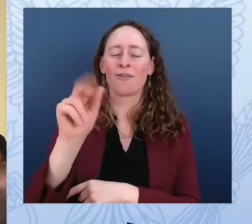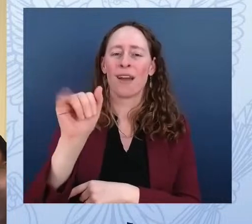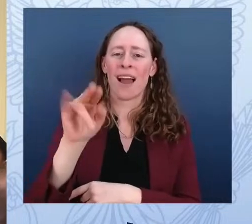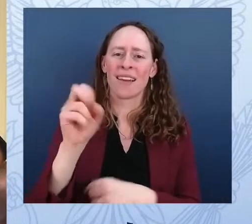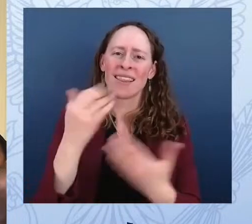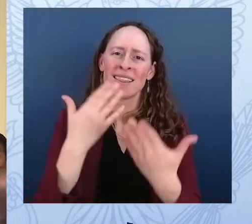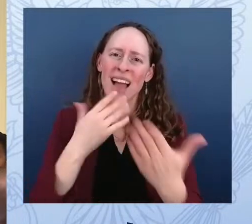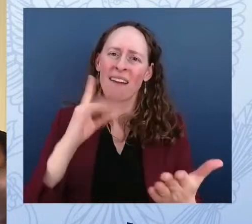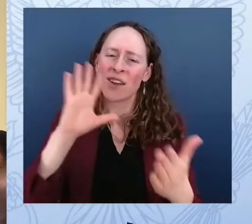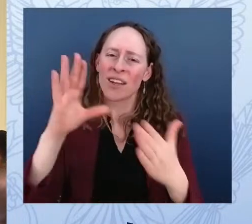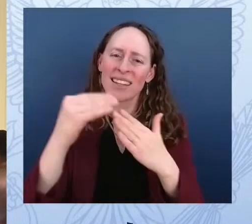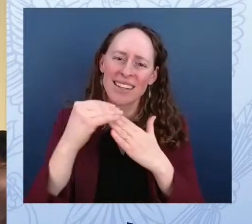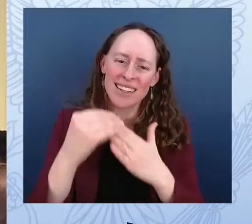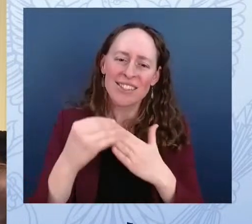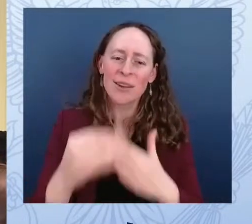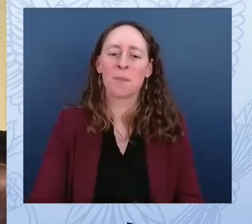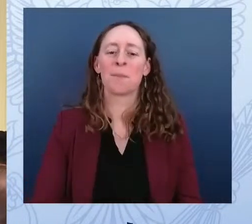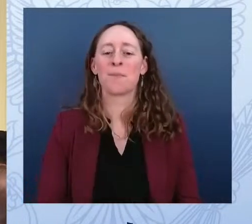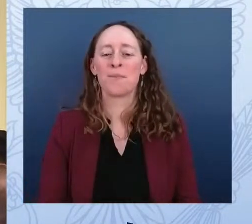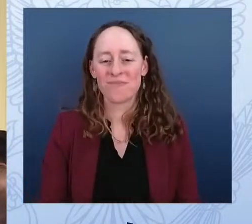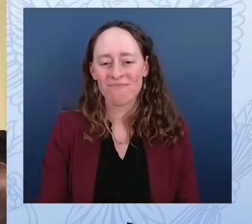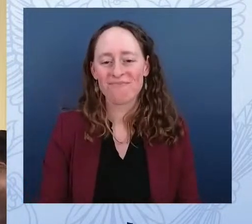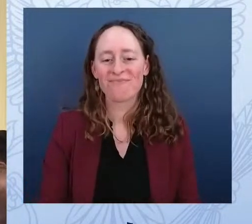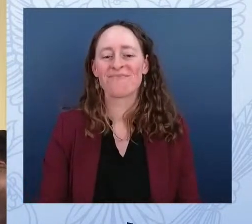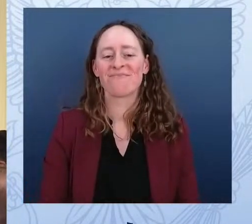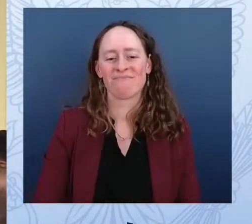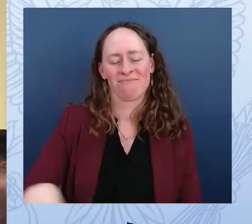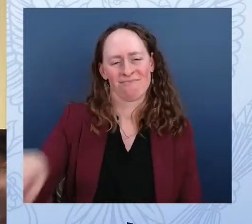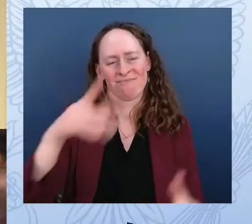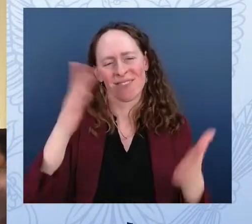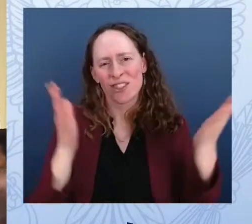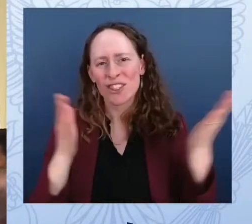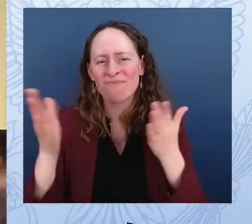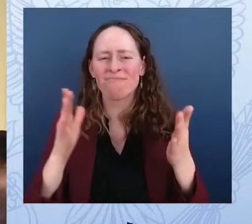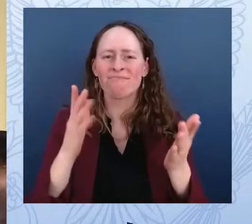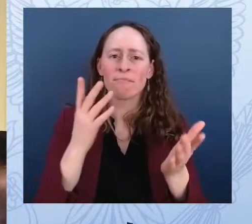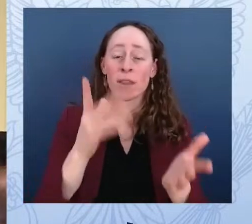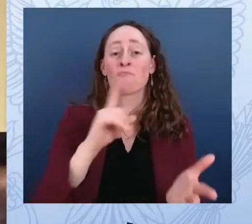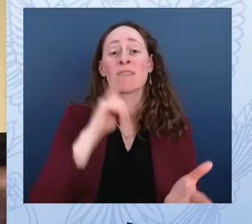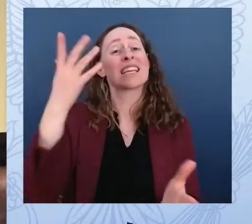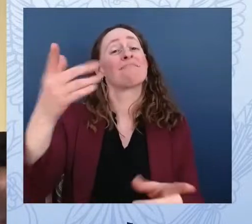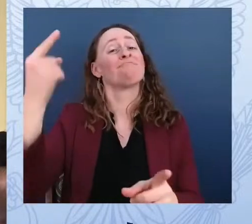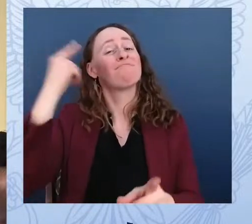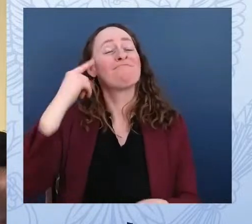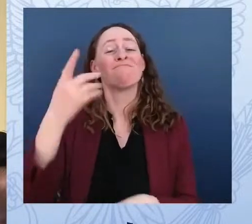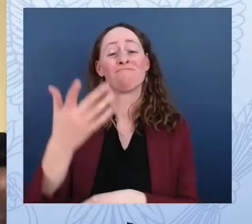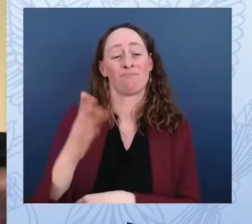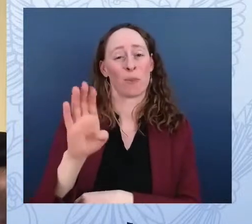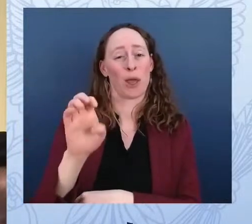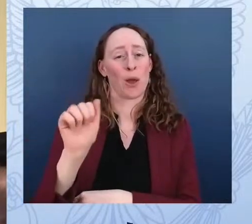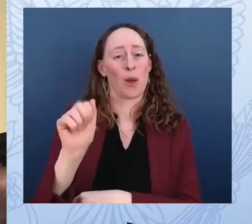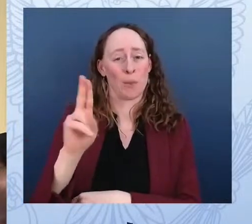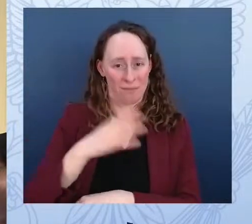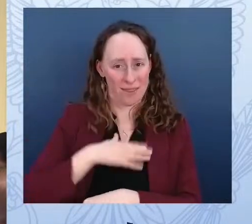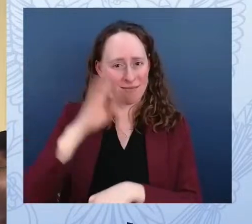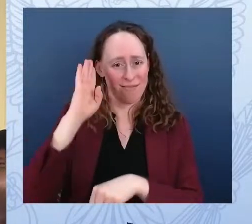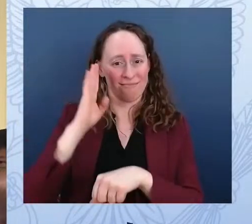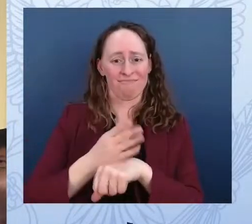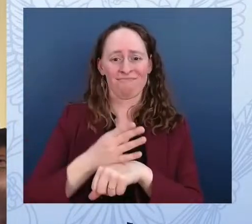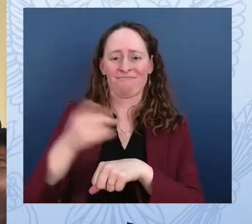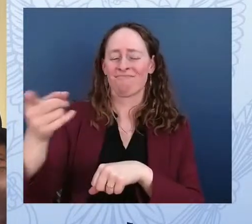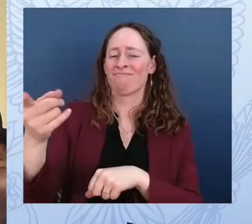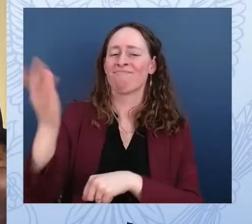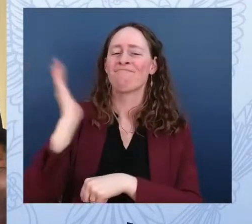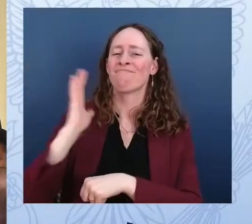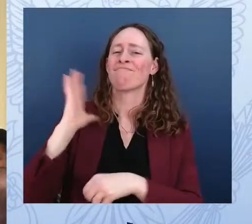son Bo was a major in the Delaware Army National Guard. So we understand what makes Guard life different. You don't live